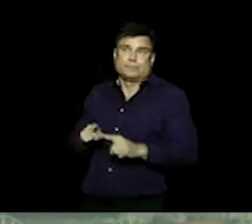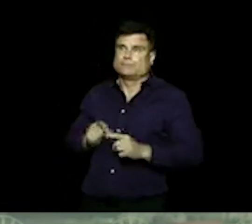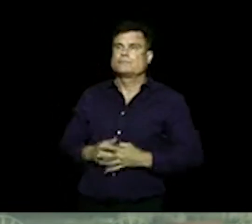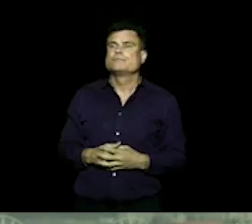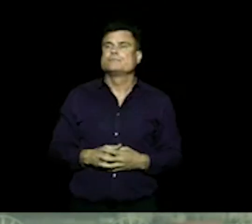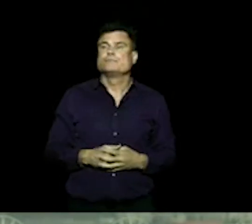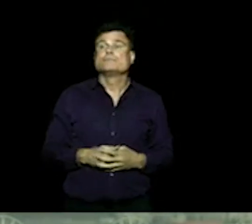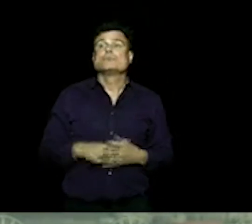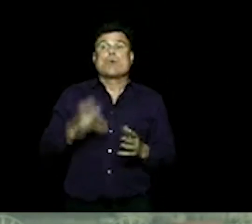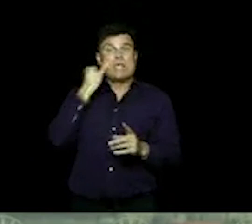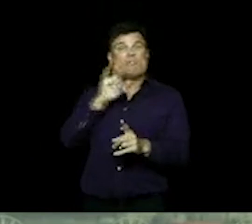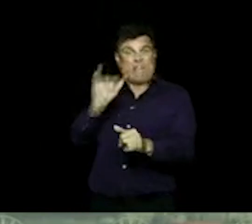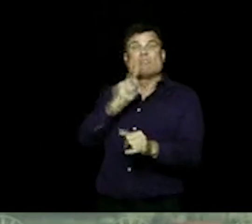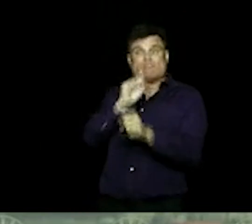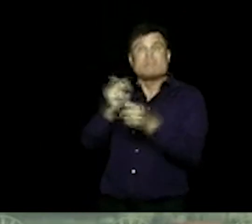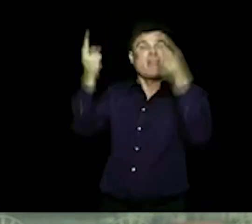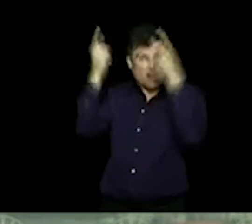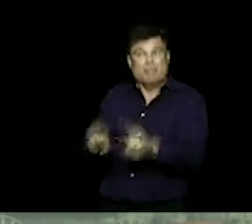are unacceptable and racist.